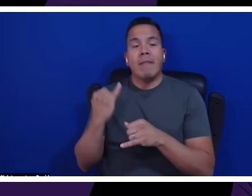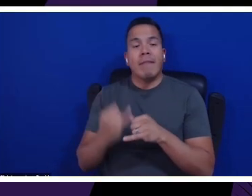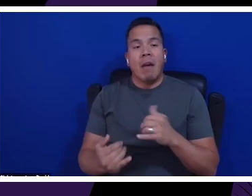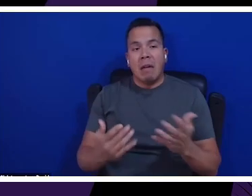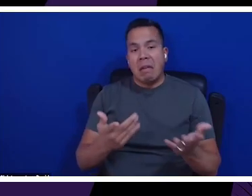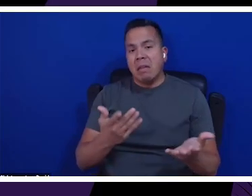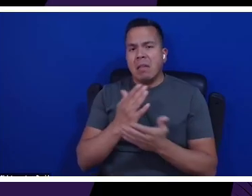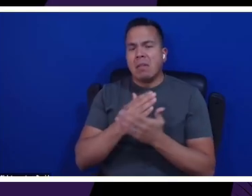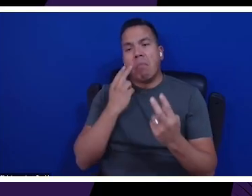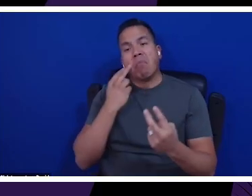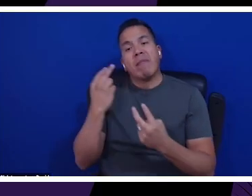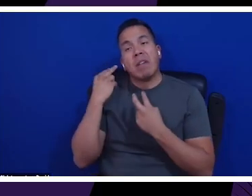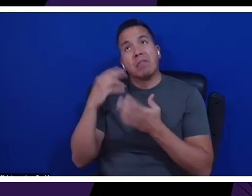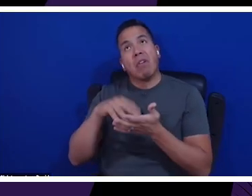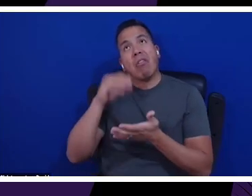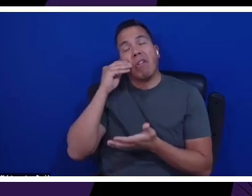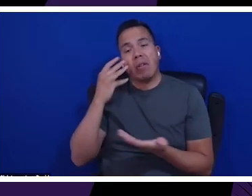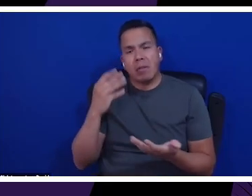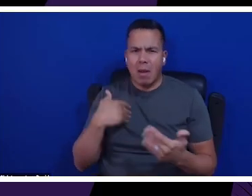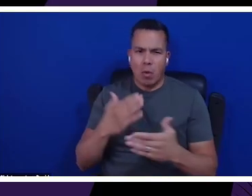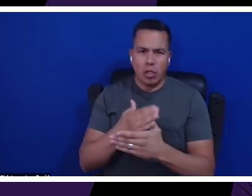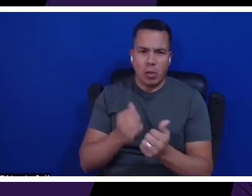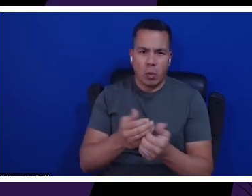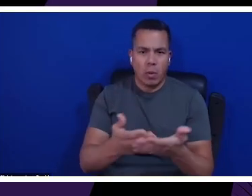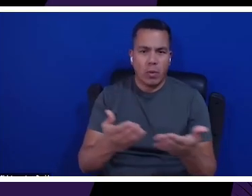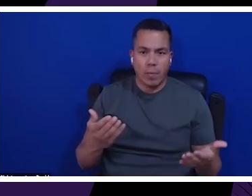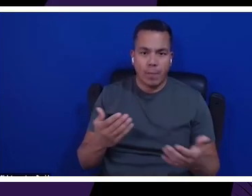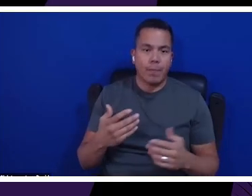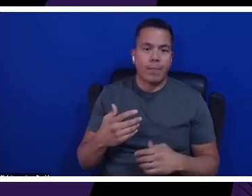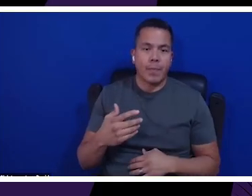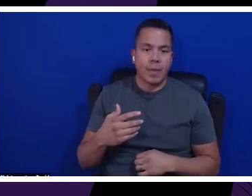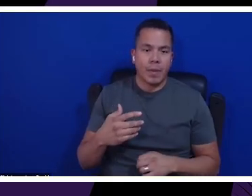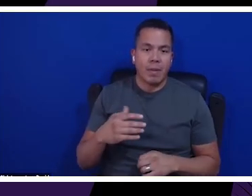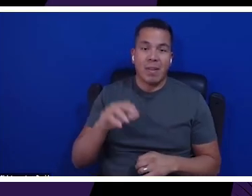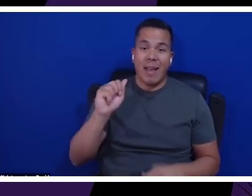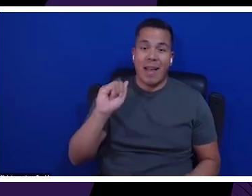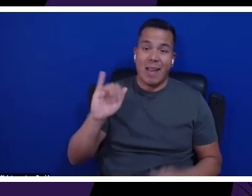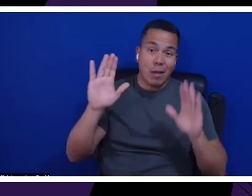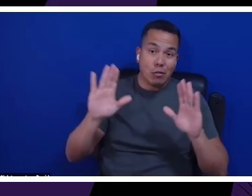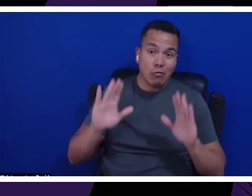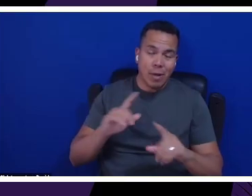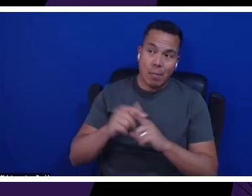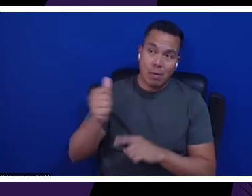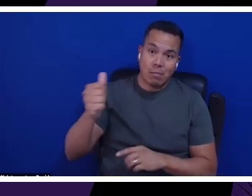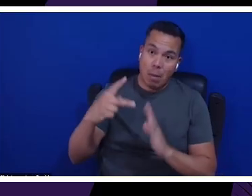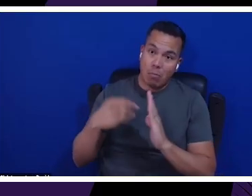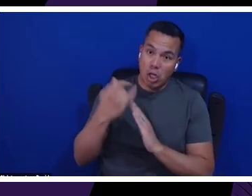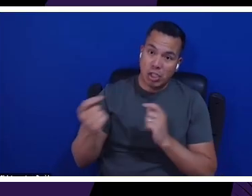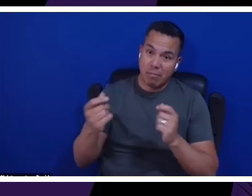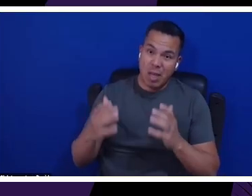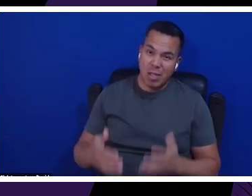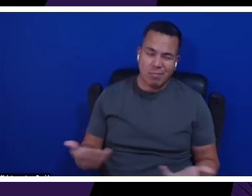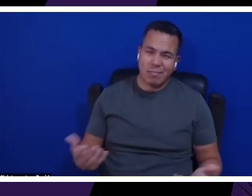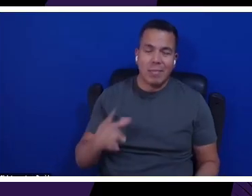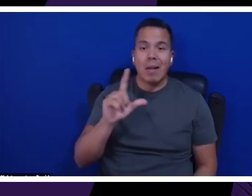reflections. I want to share. AI is great, but not a project manager. Large language models can speed